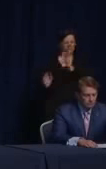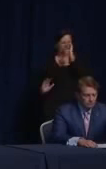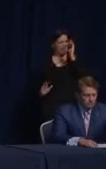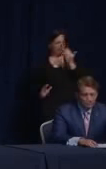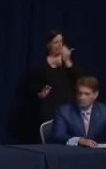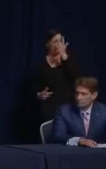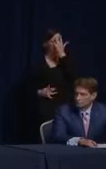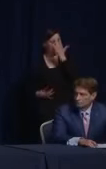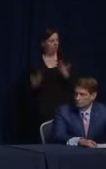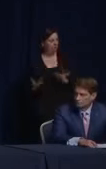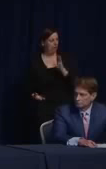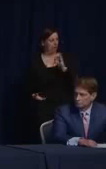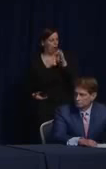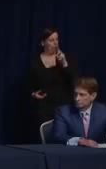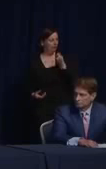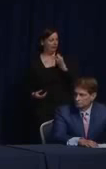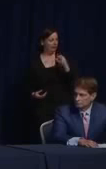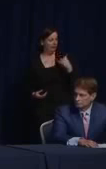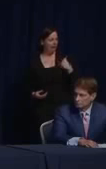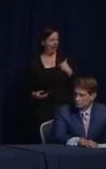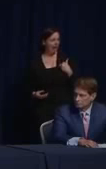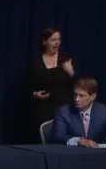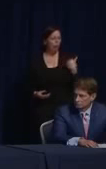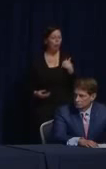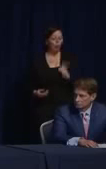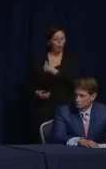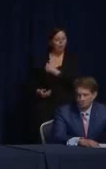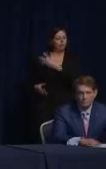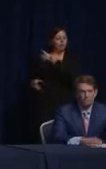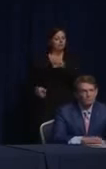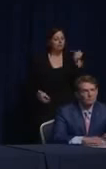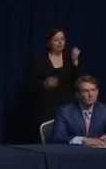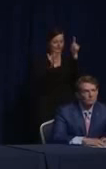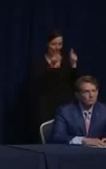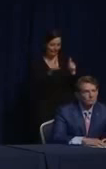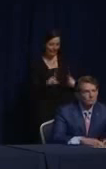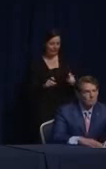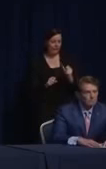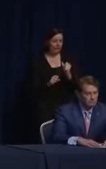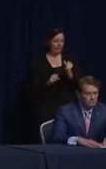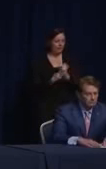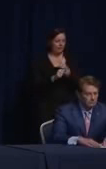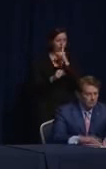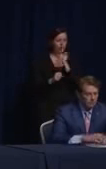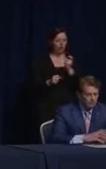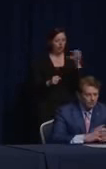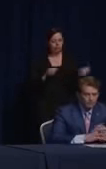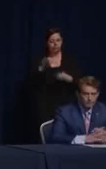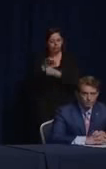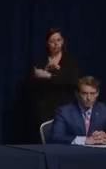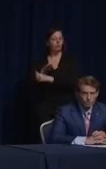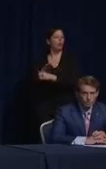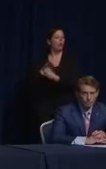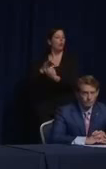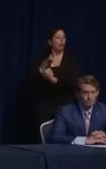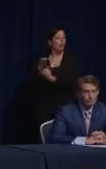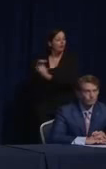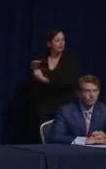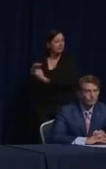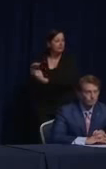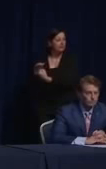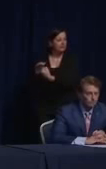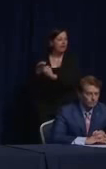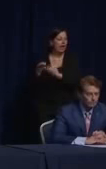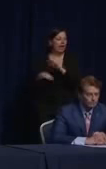words, and that every individual long-term care facility is taking the